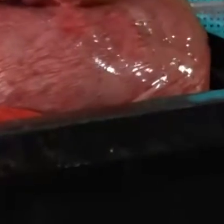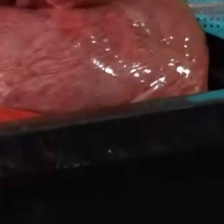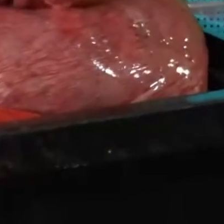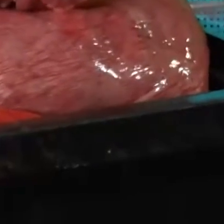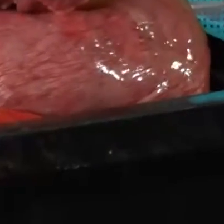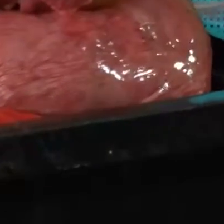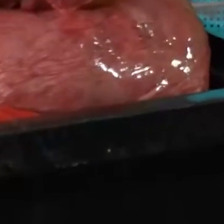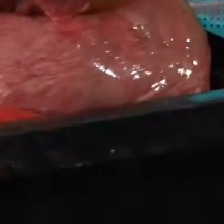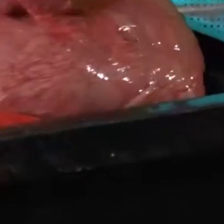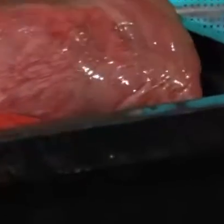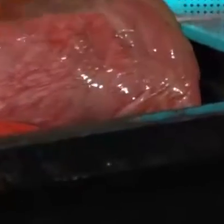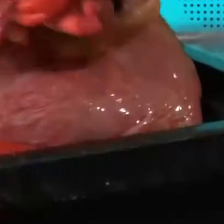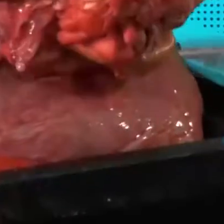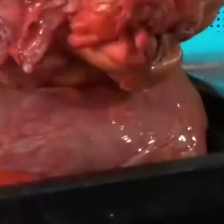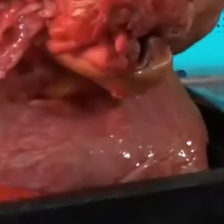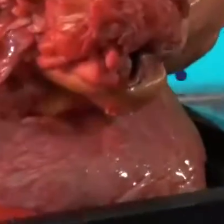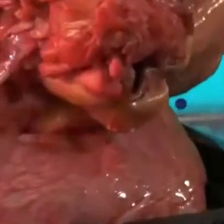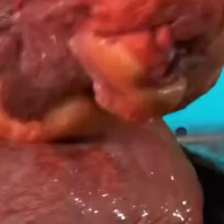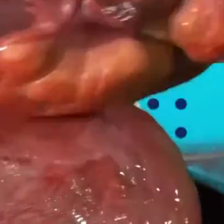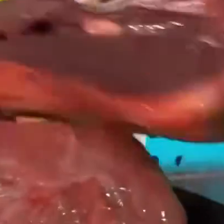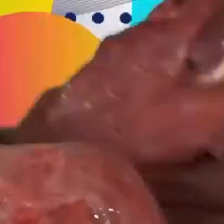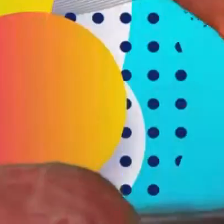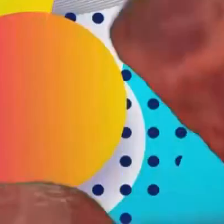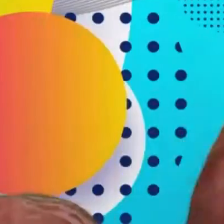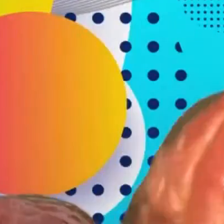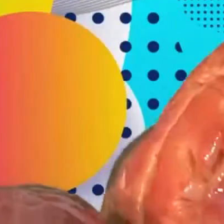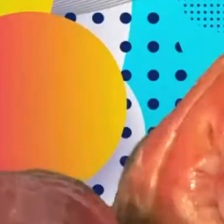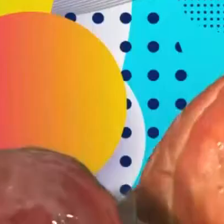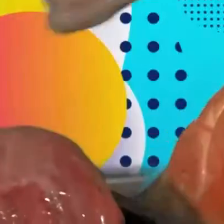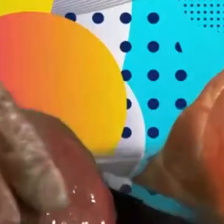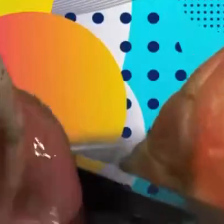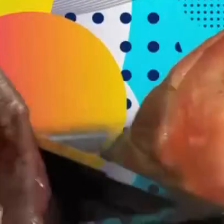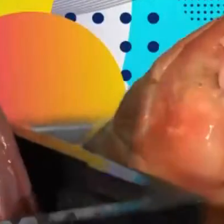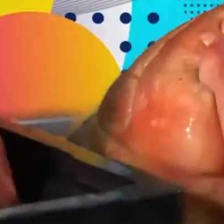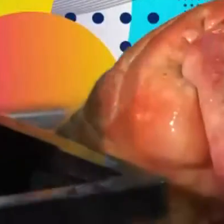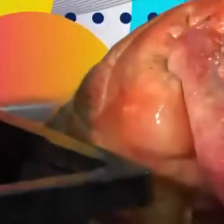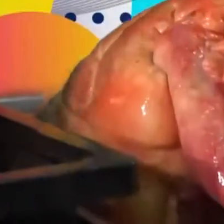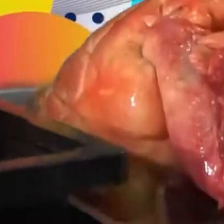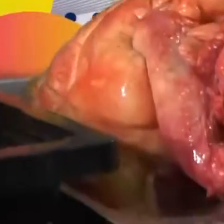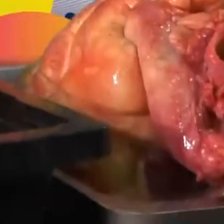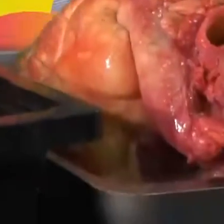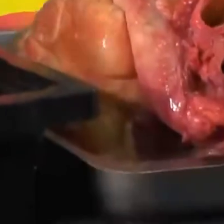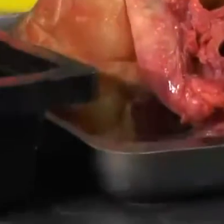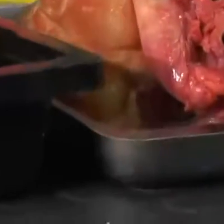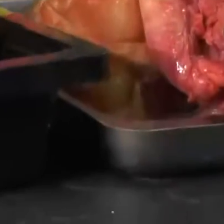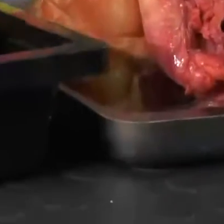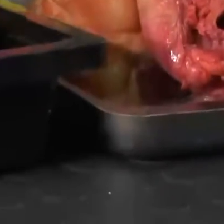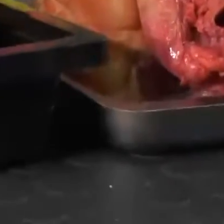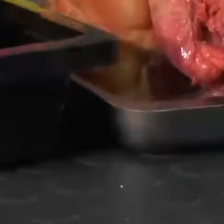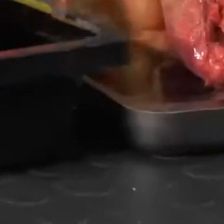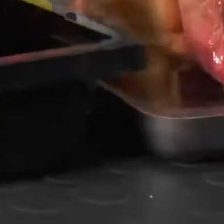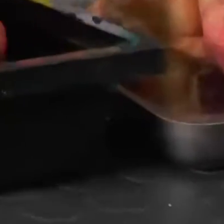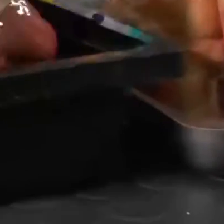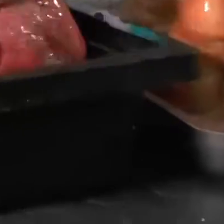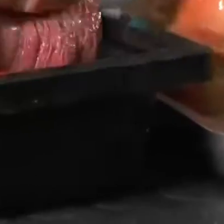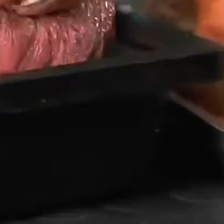fat around it, okay? To protect it, to be a shock absorber. I want you to lift up the lungs over here. No fat